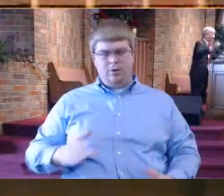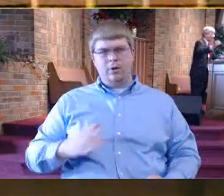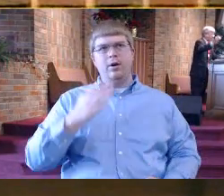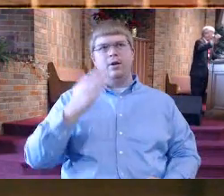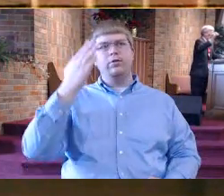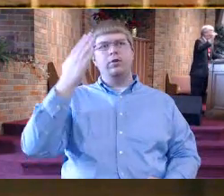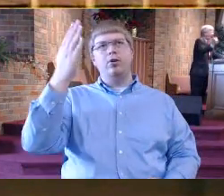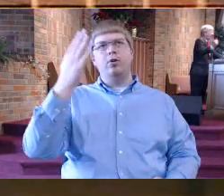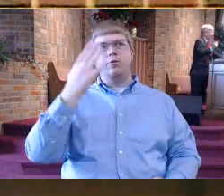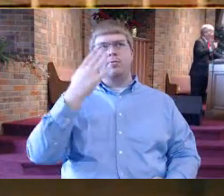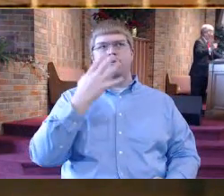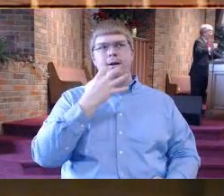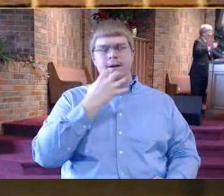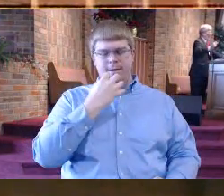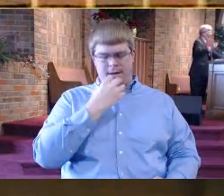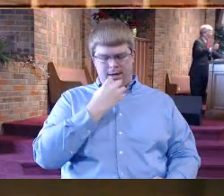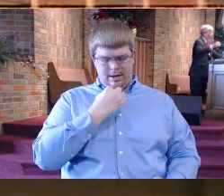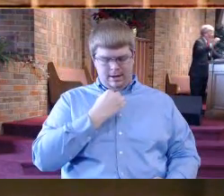Savior, so